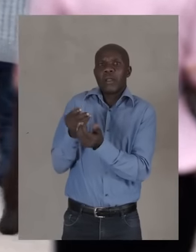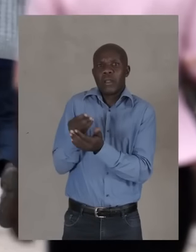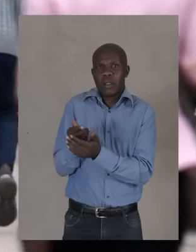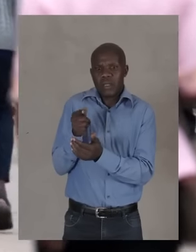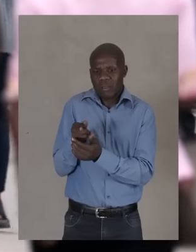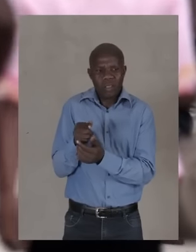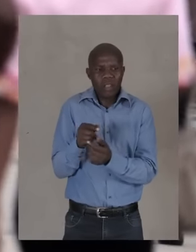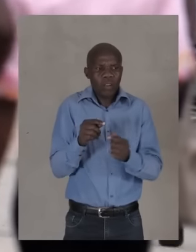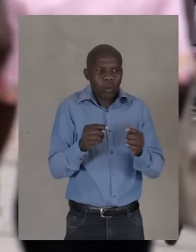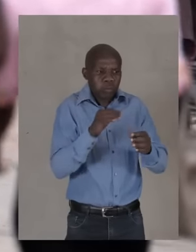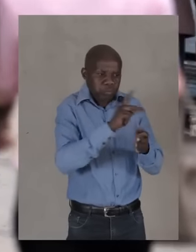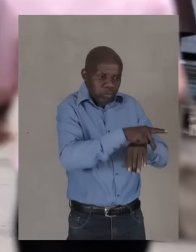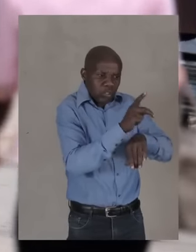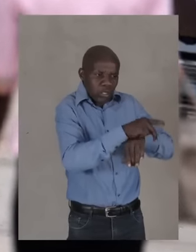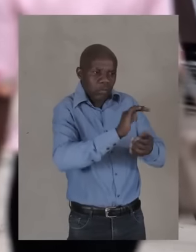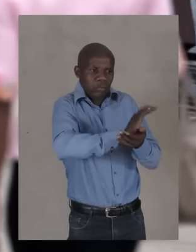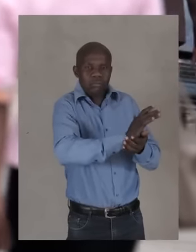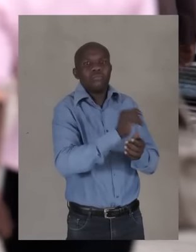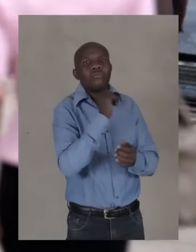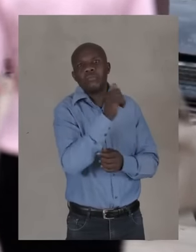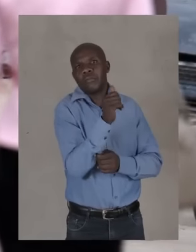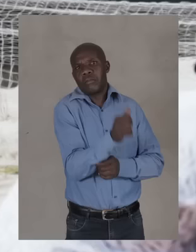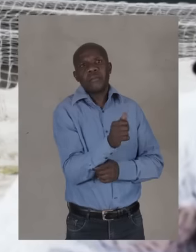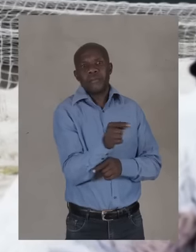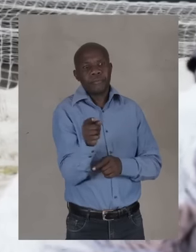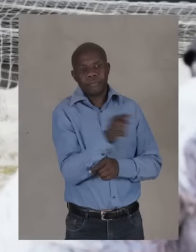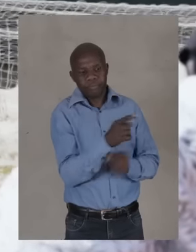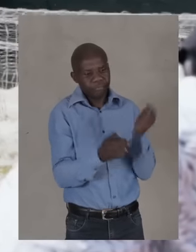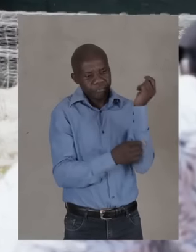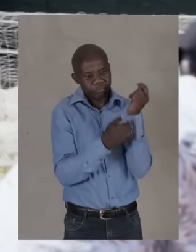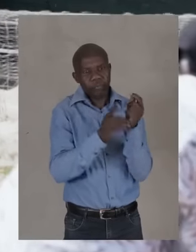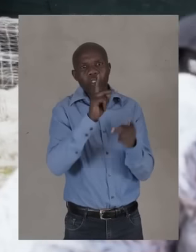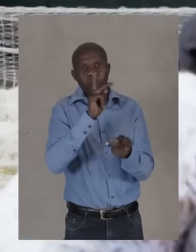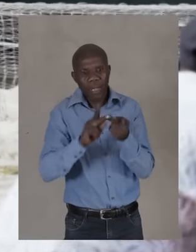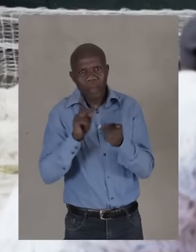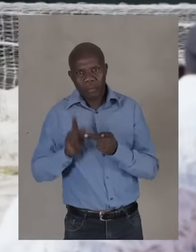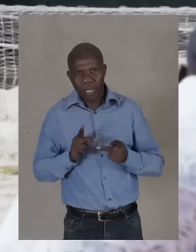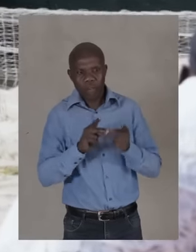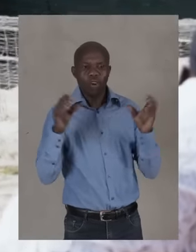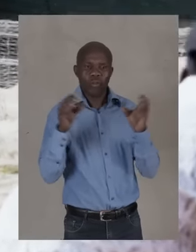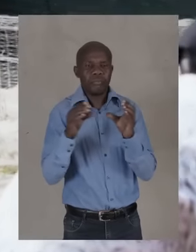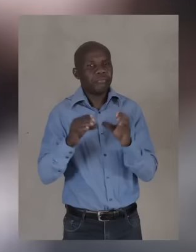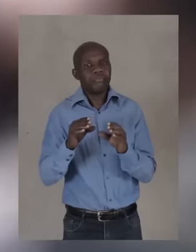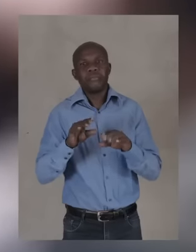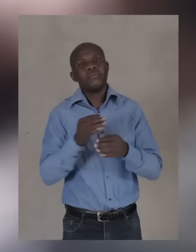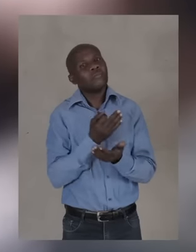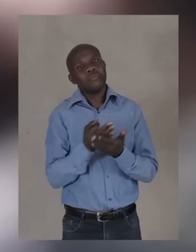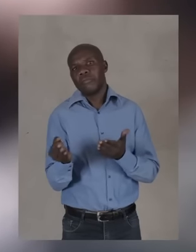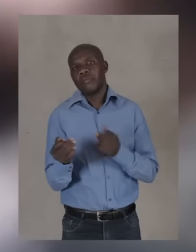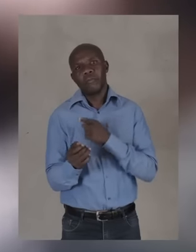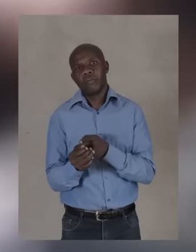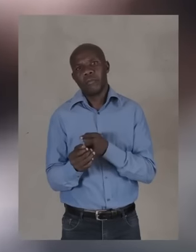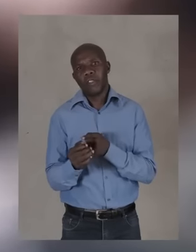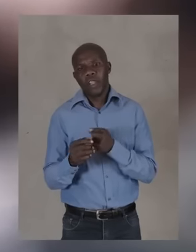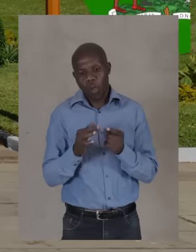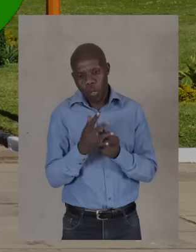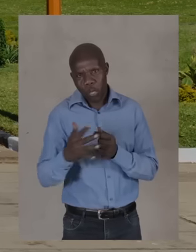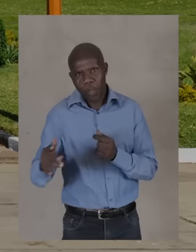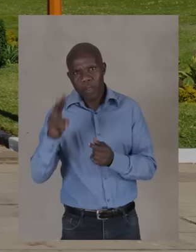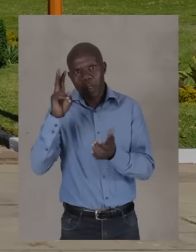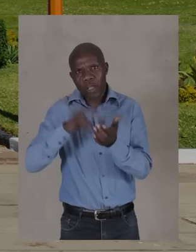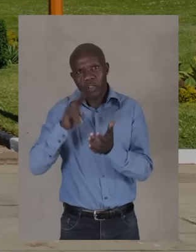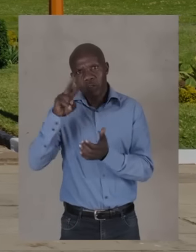the scale and number of projects that could be undertaken in comparison to the development needs prevalent in the communities.